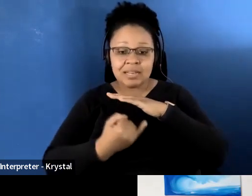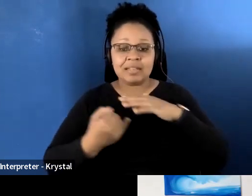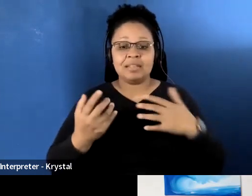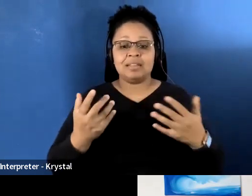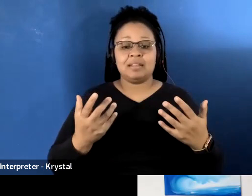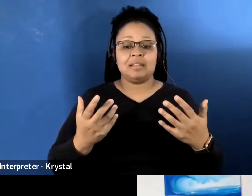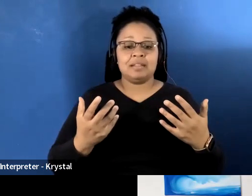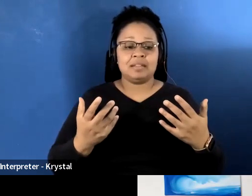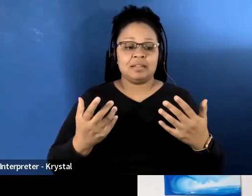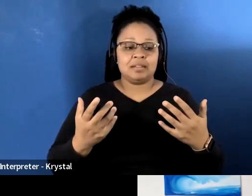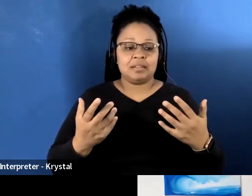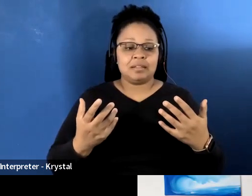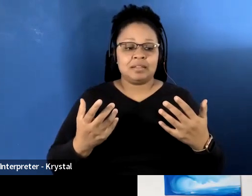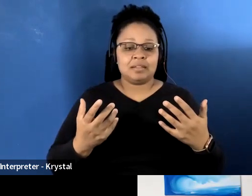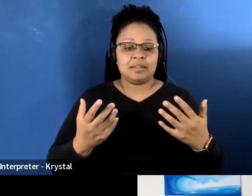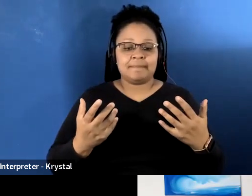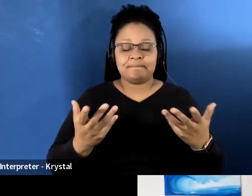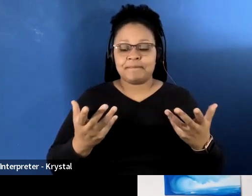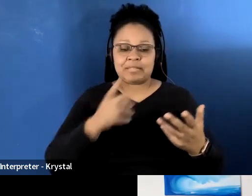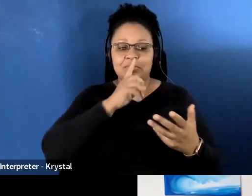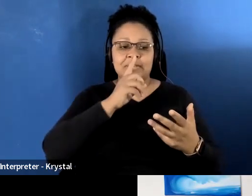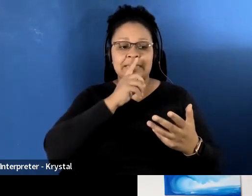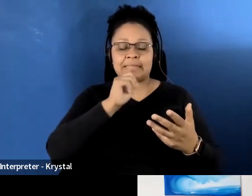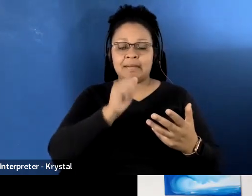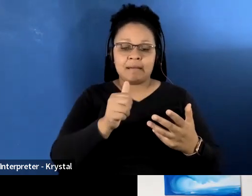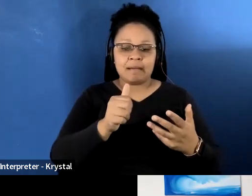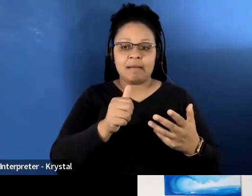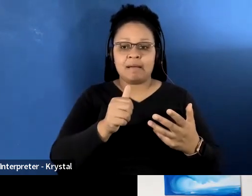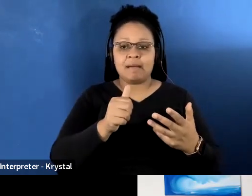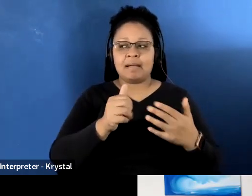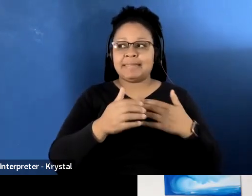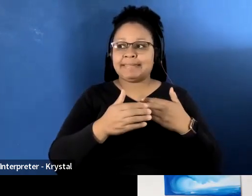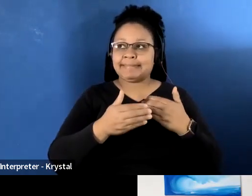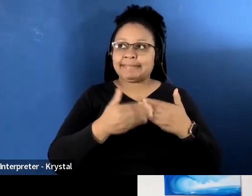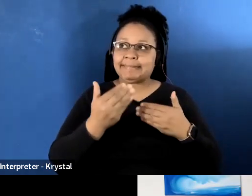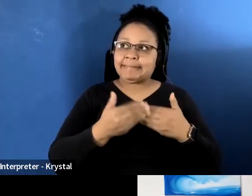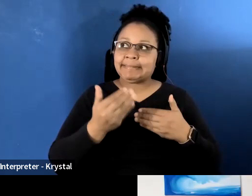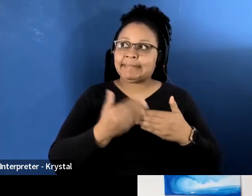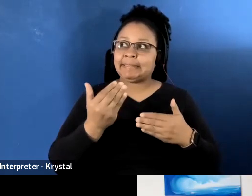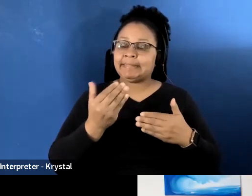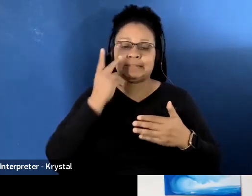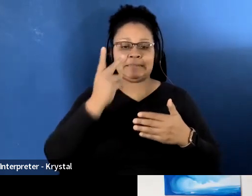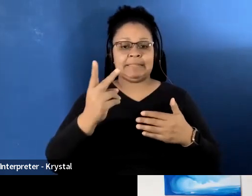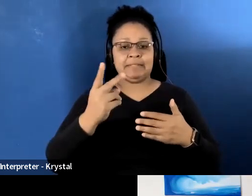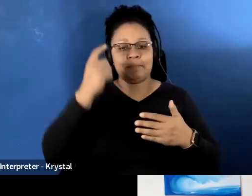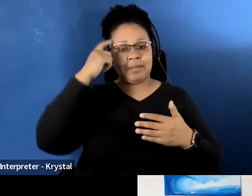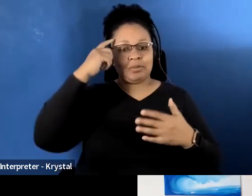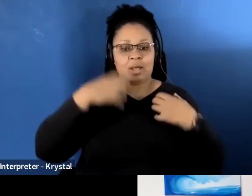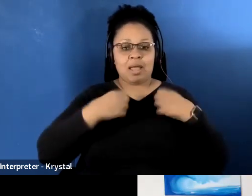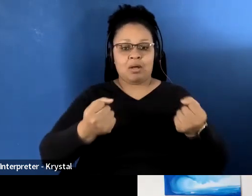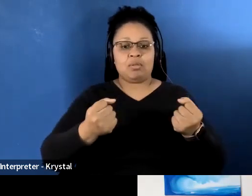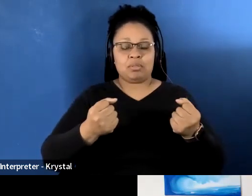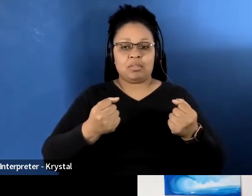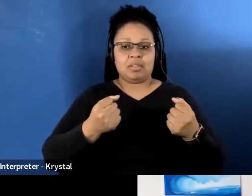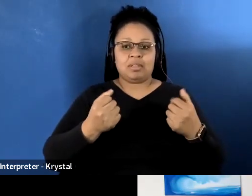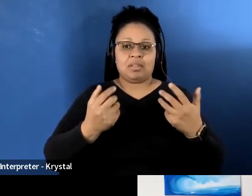again, you know, it's not easily outwardly seen. And so